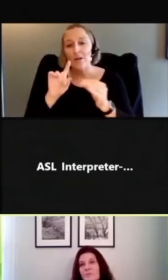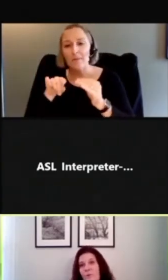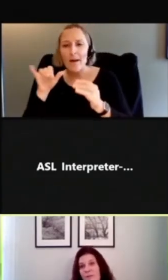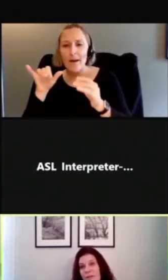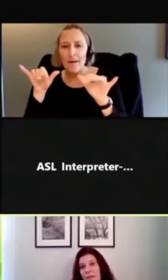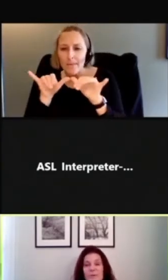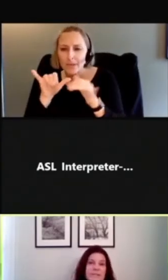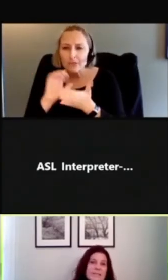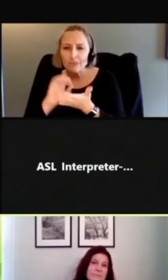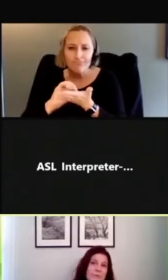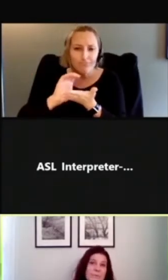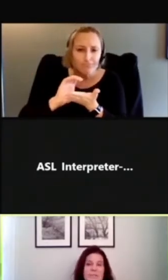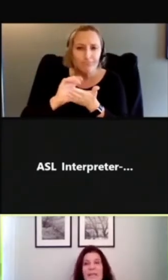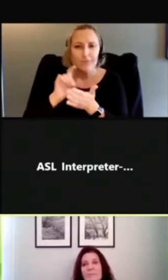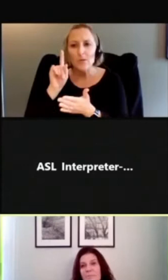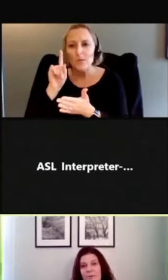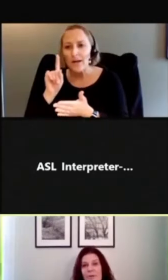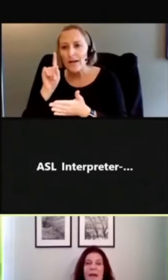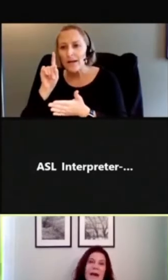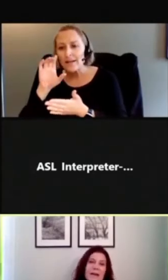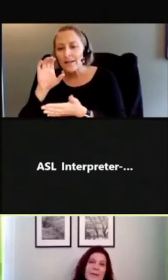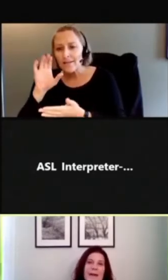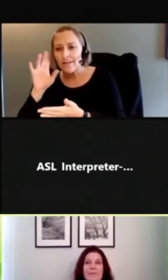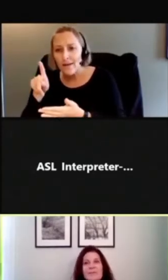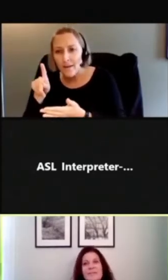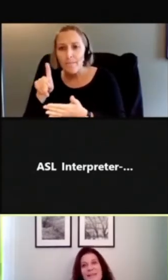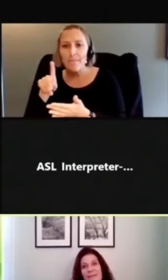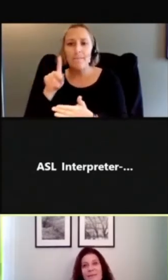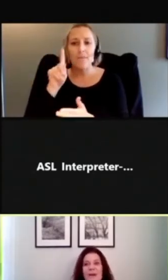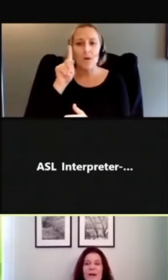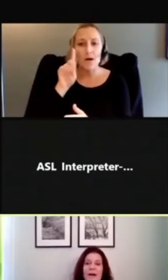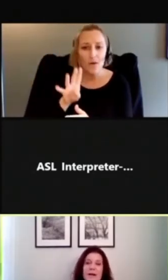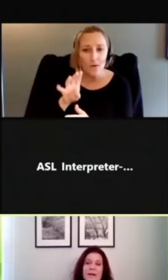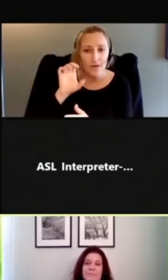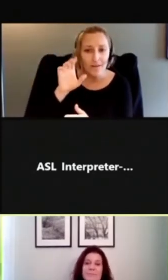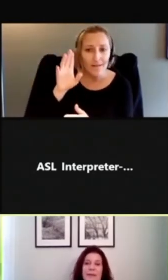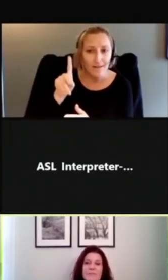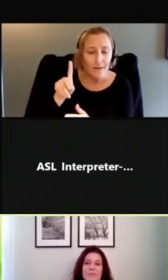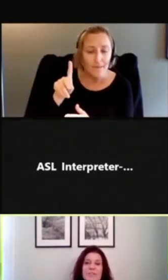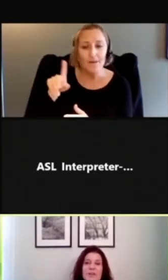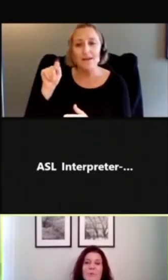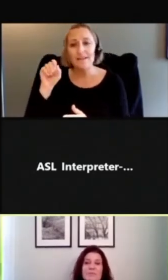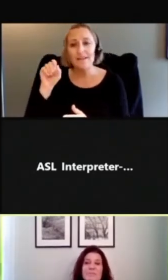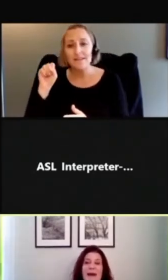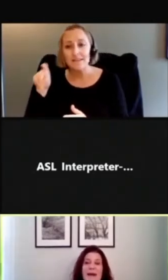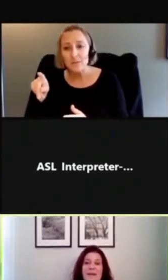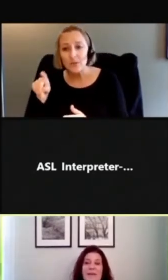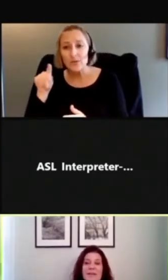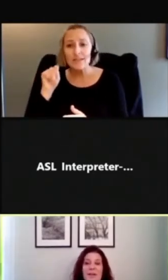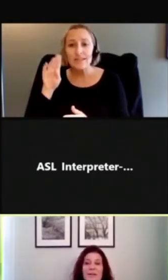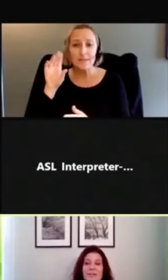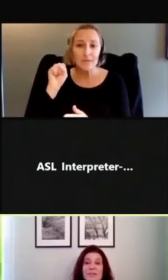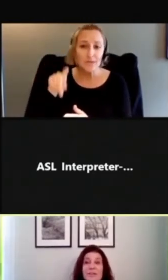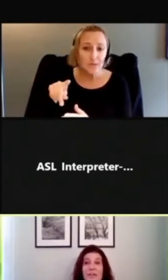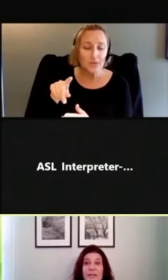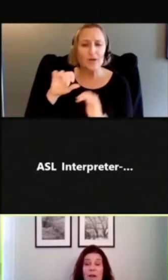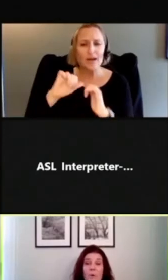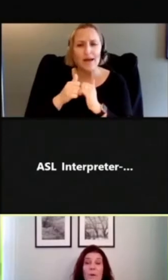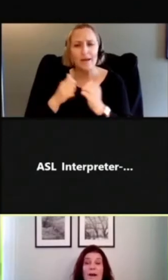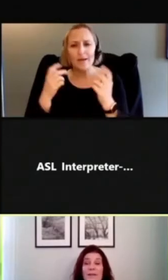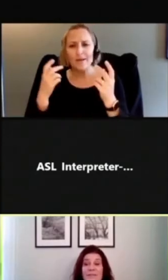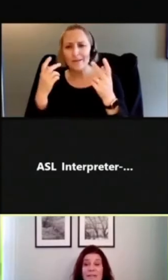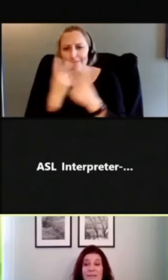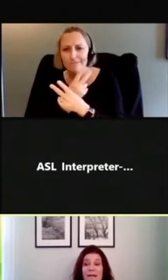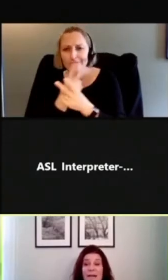cup versus a 1/4 of a cup, what's a teaspoon, what's a tablespoon, how do we add those together? There's just so much math that can go into